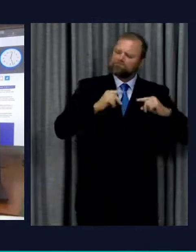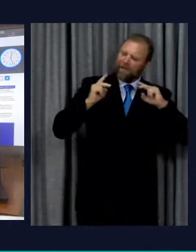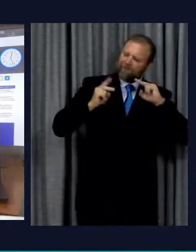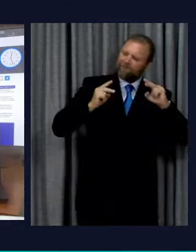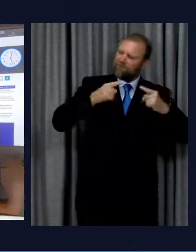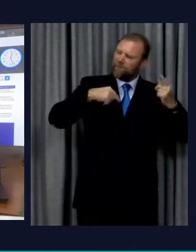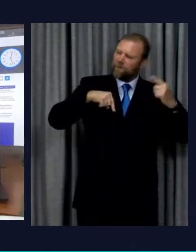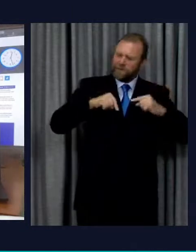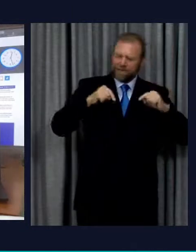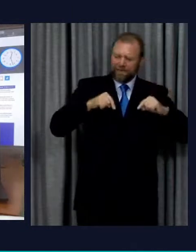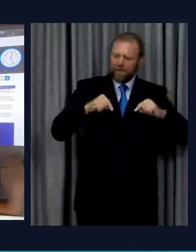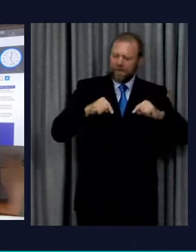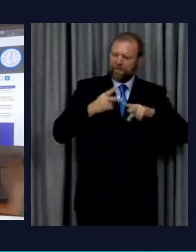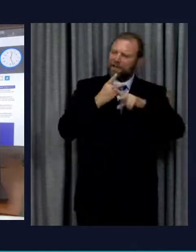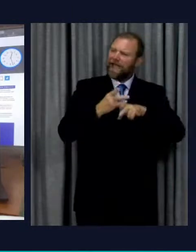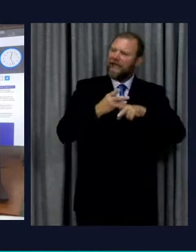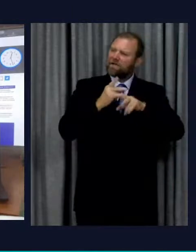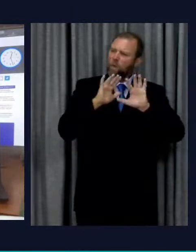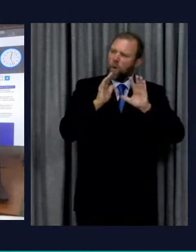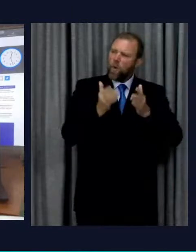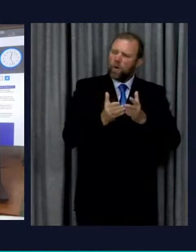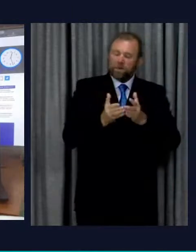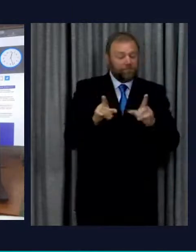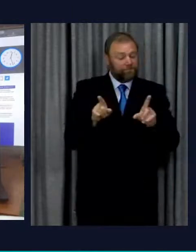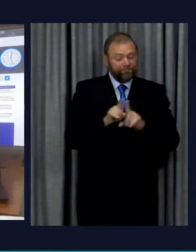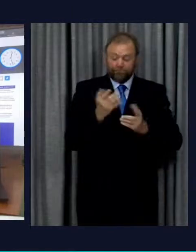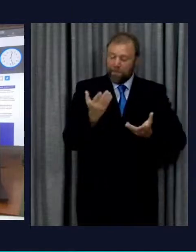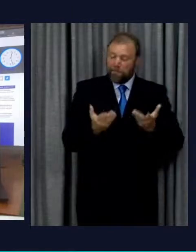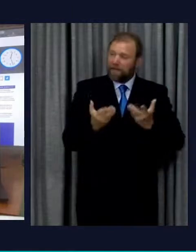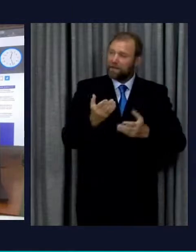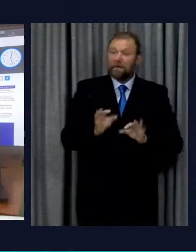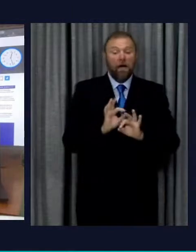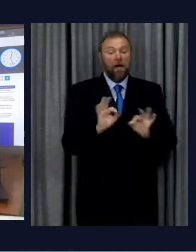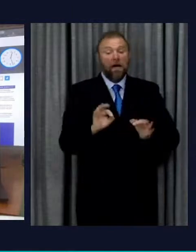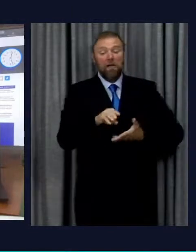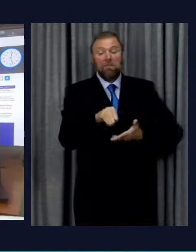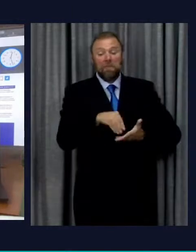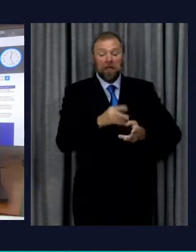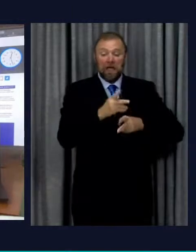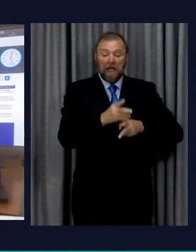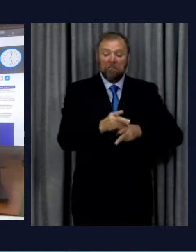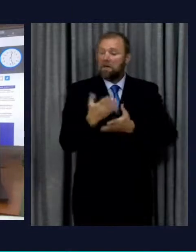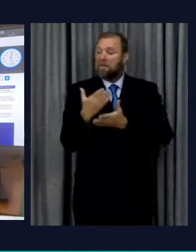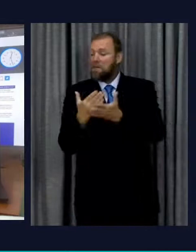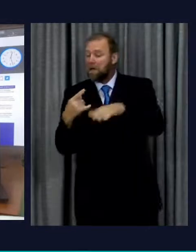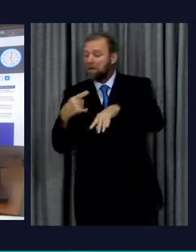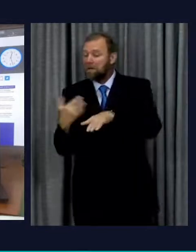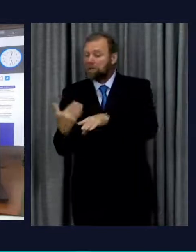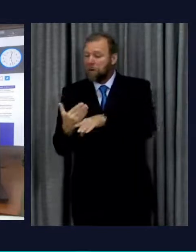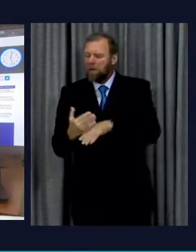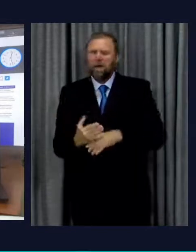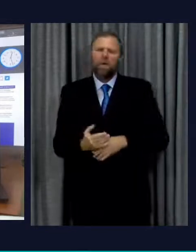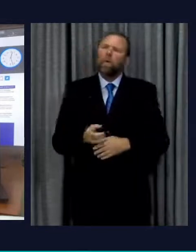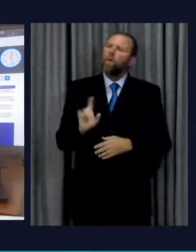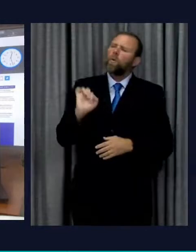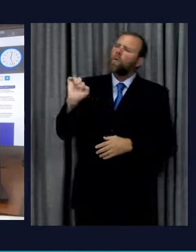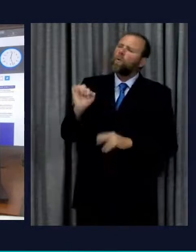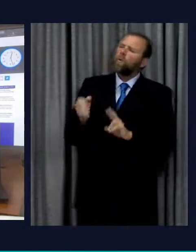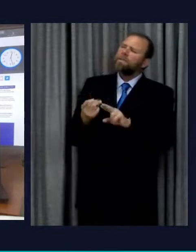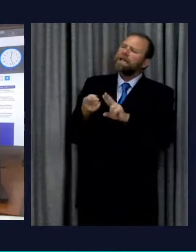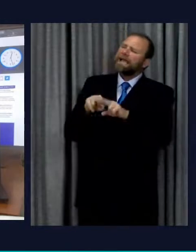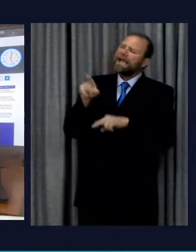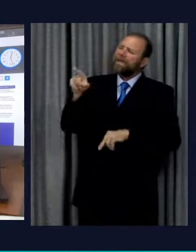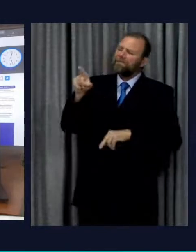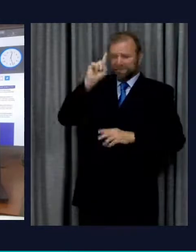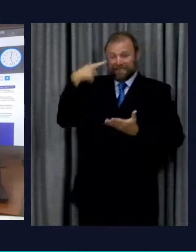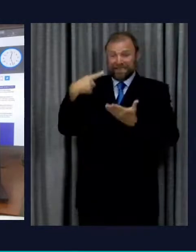fine balance. If you're an unpaid carer who often has a part-time job, how would you feel if a decision of yours caused people to have to give